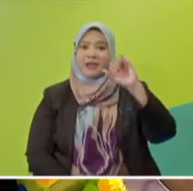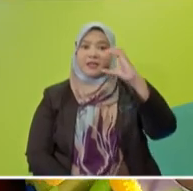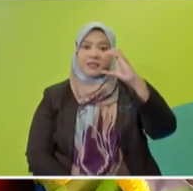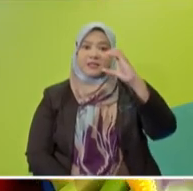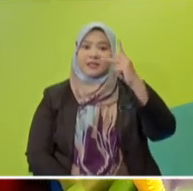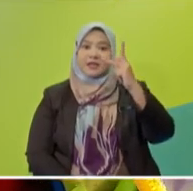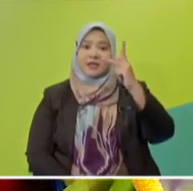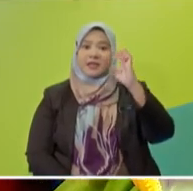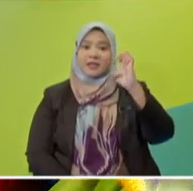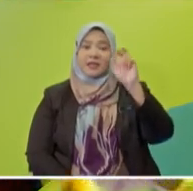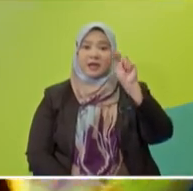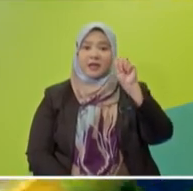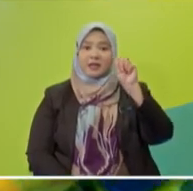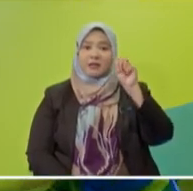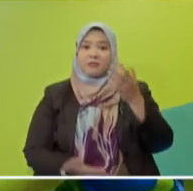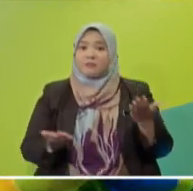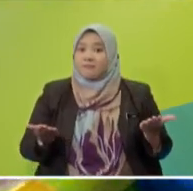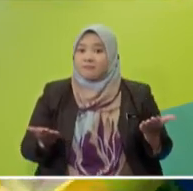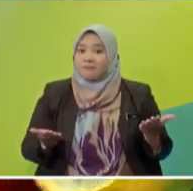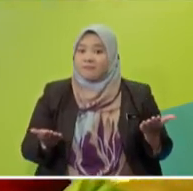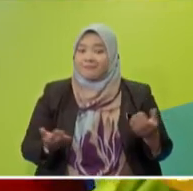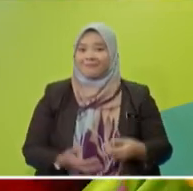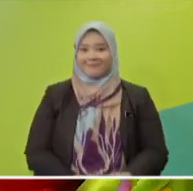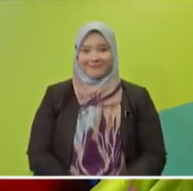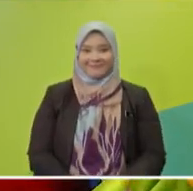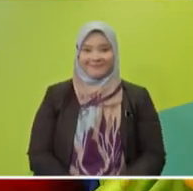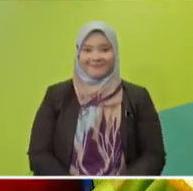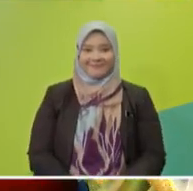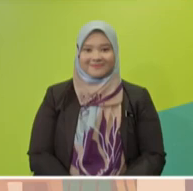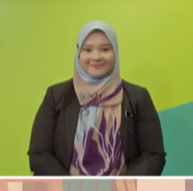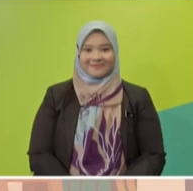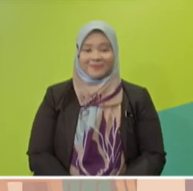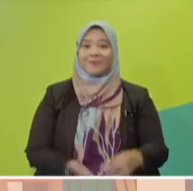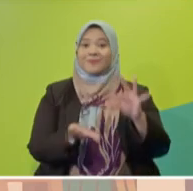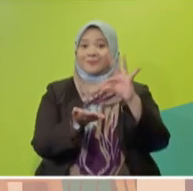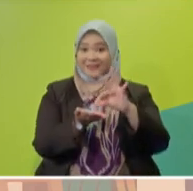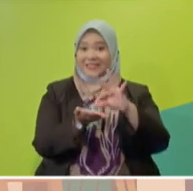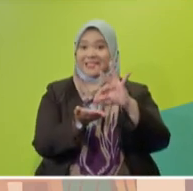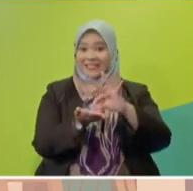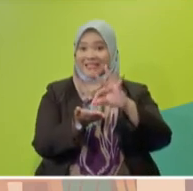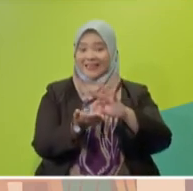chicken. Okay, who would like to try? Monis? Yes, Monis?